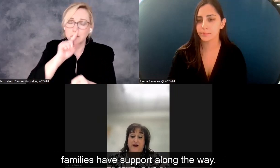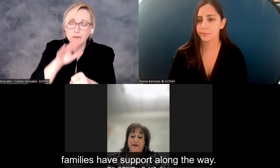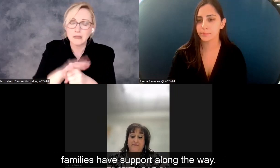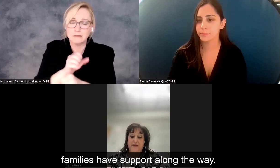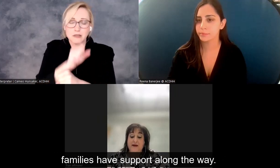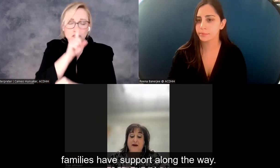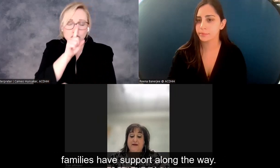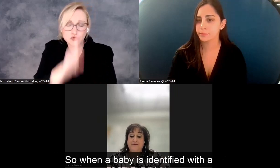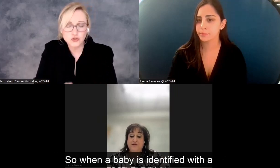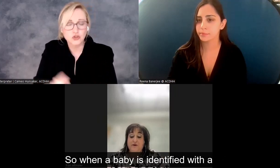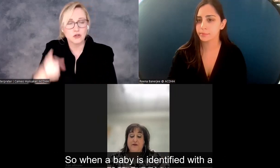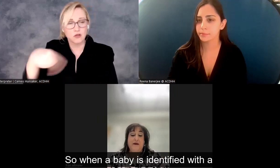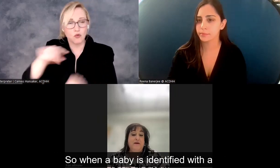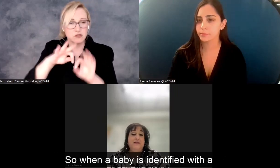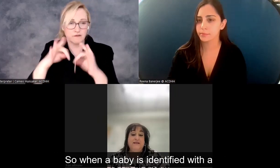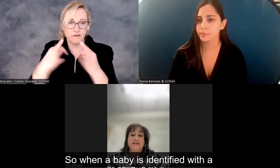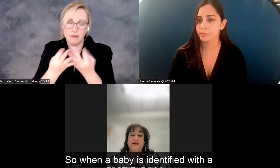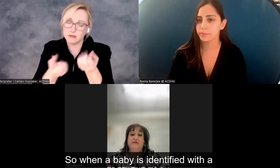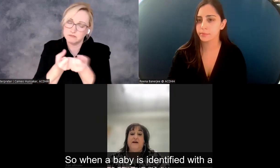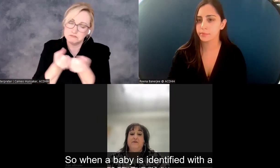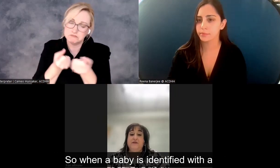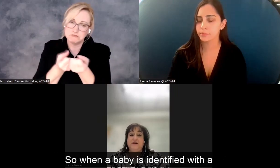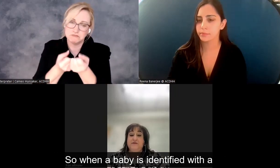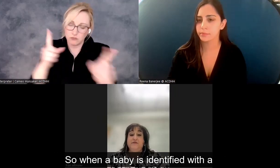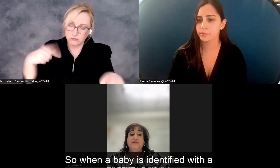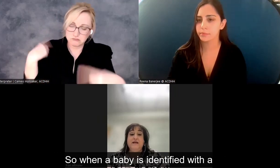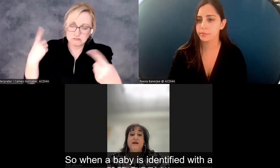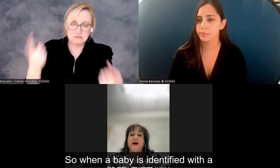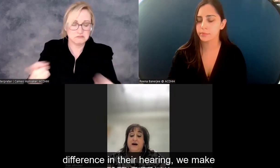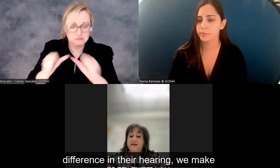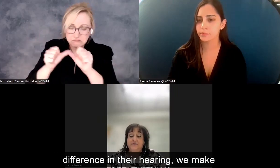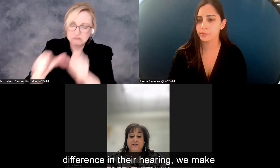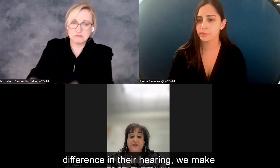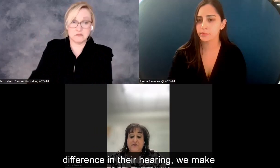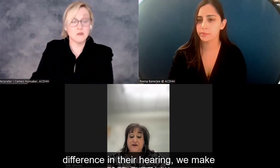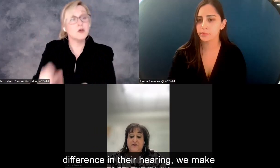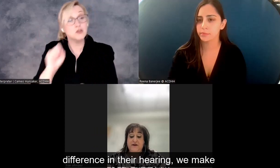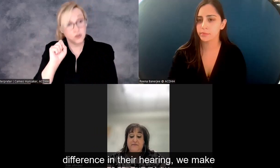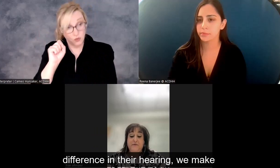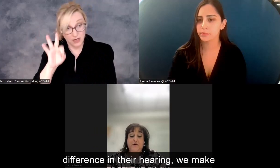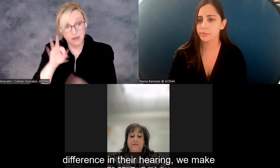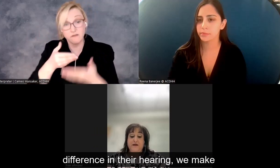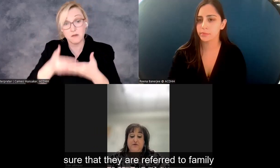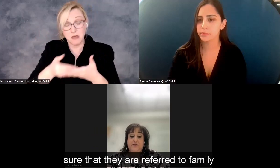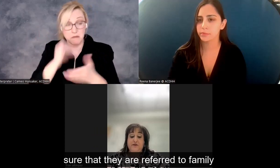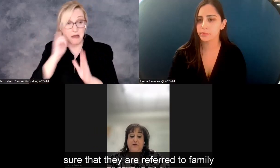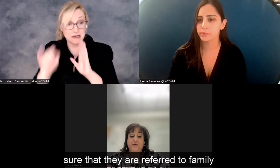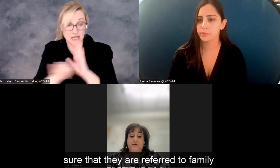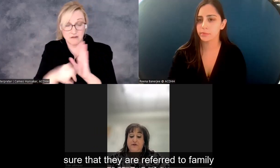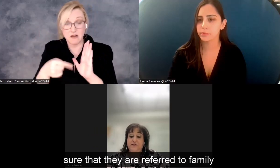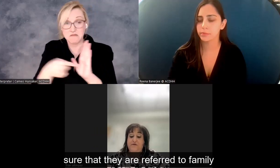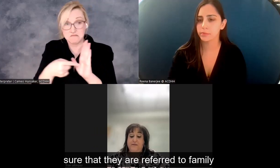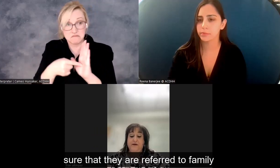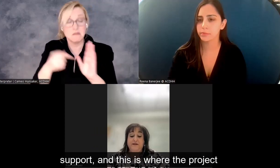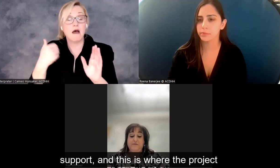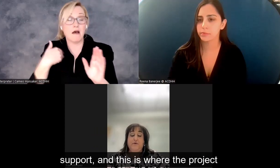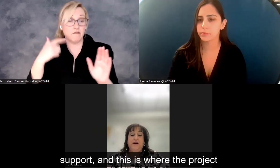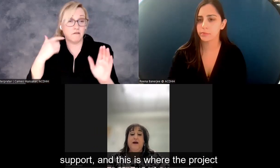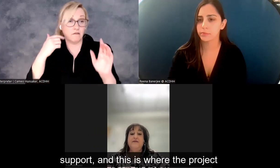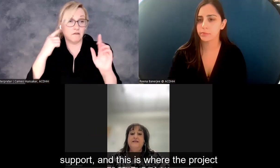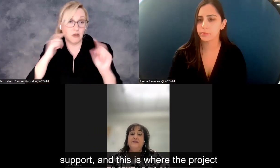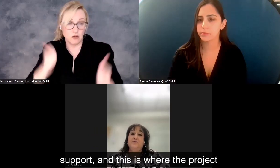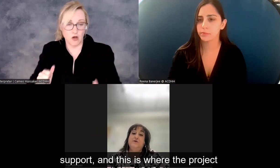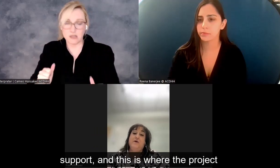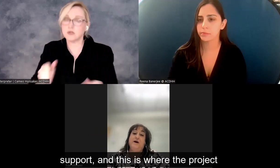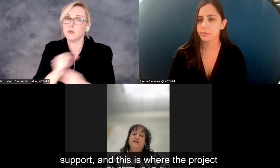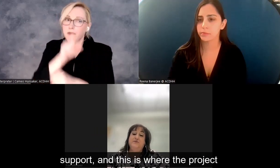the way. So when a baby is identified with a difference in their hearing, we make sure that they are referred to family support.